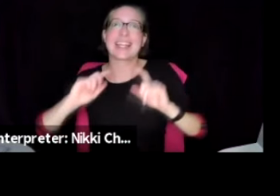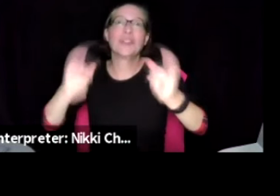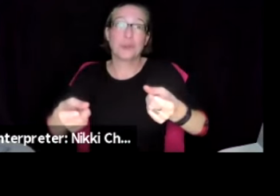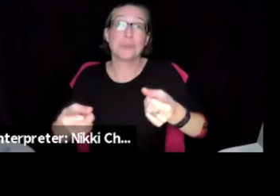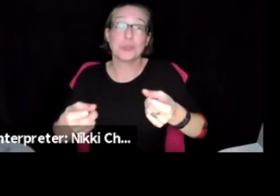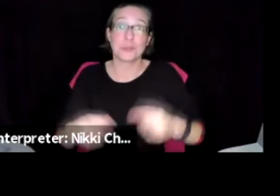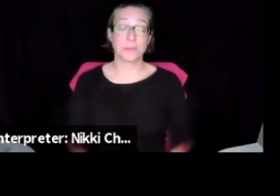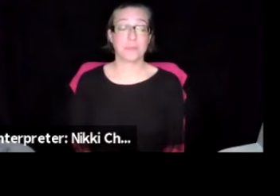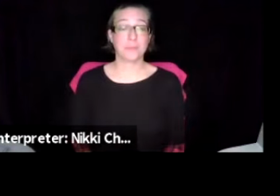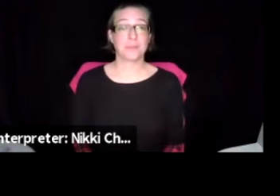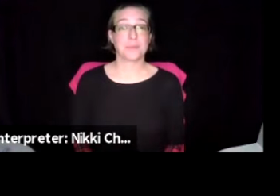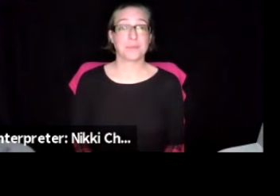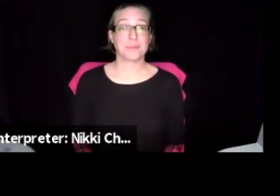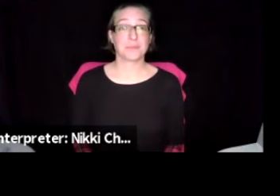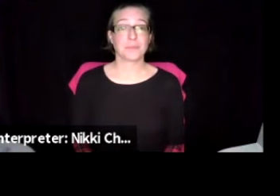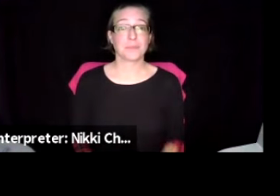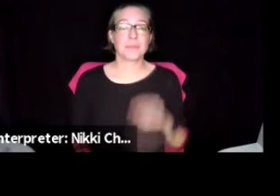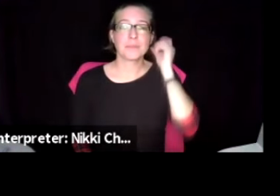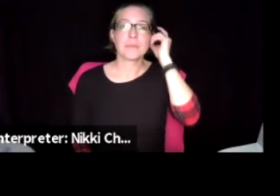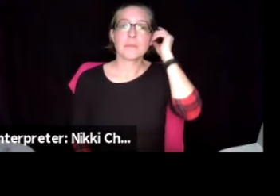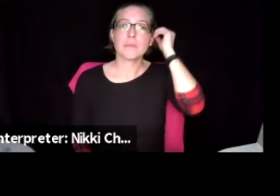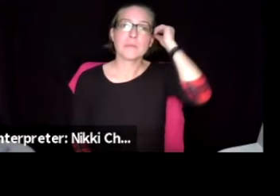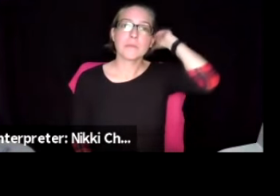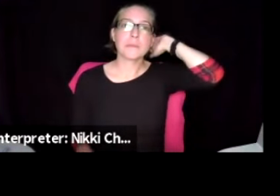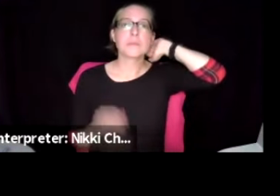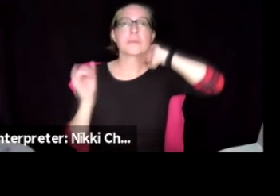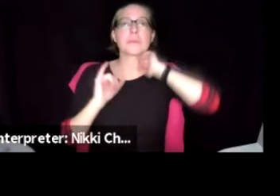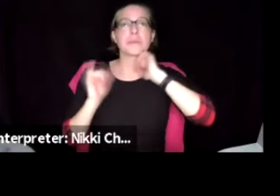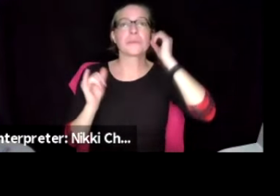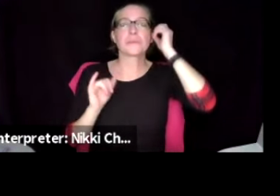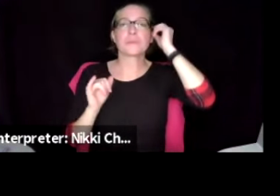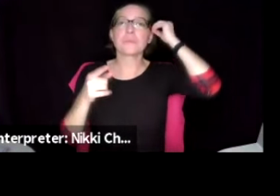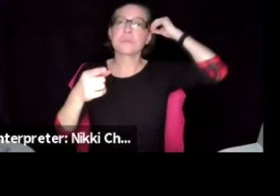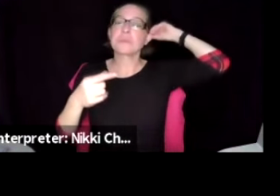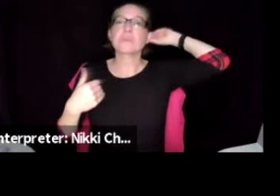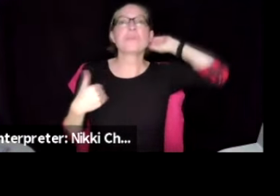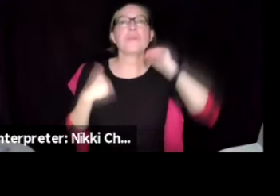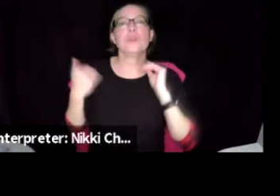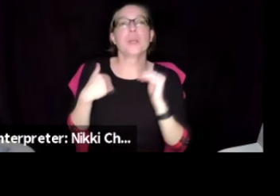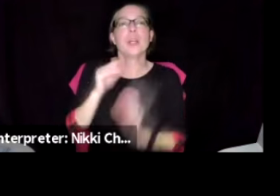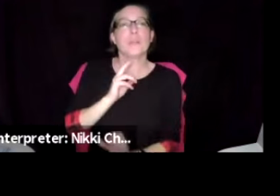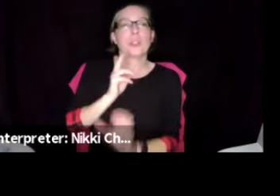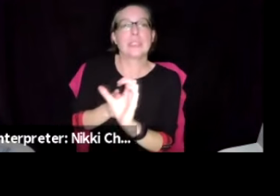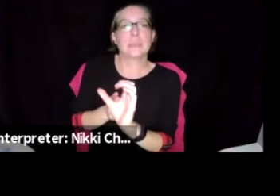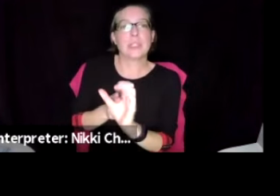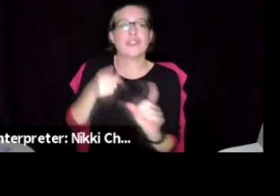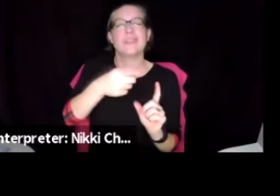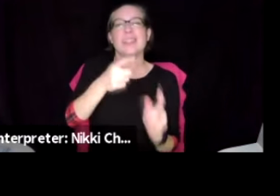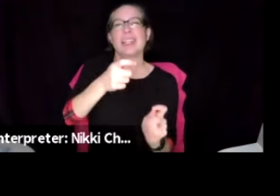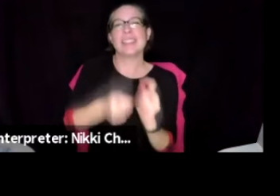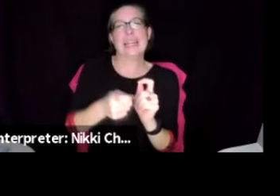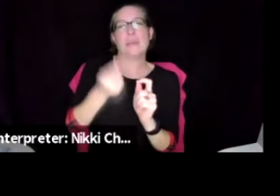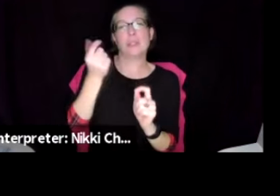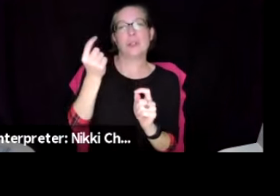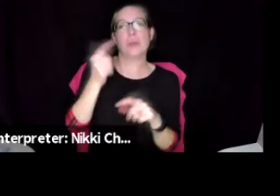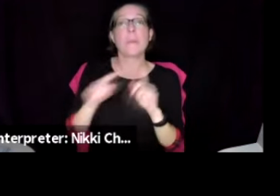And then there's also Hart's ladder of participation, which this is a little bit adapted, but there are different